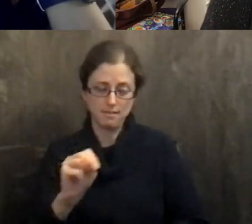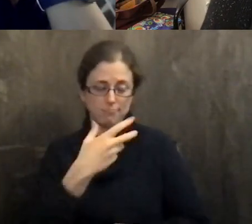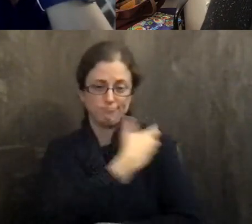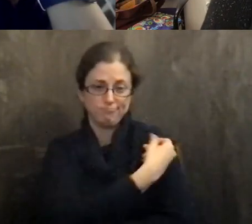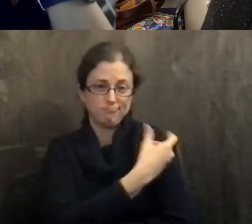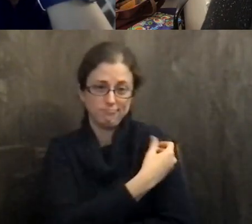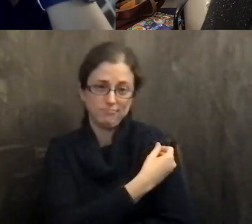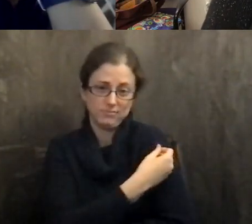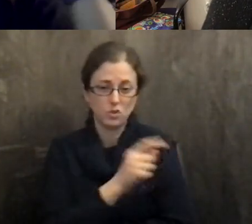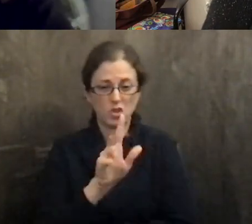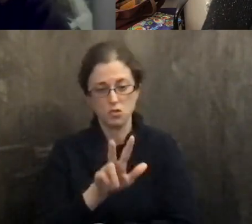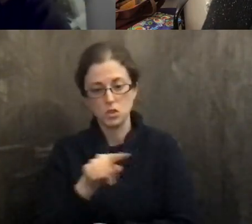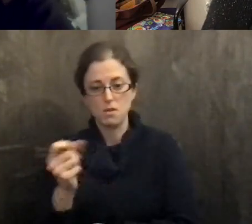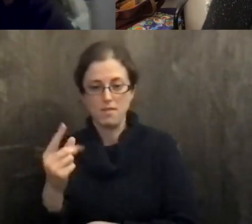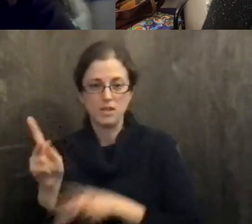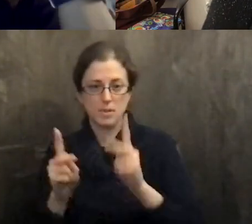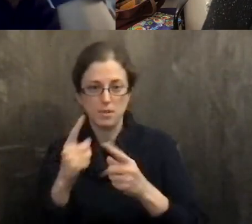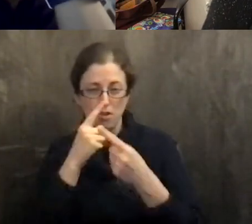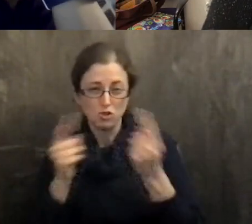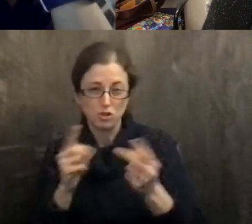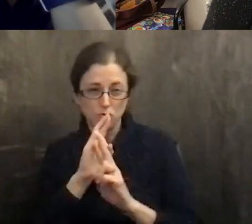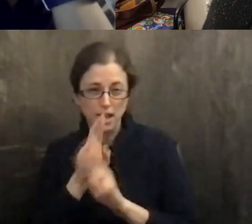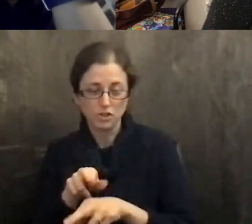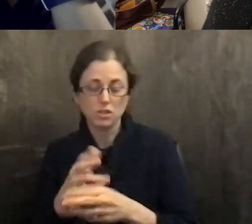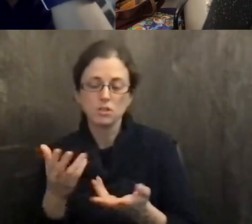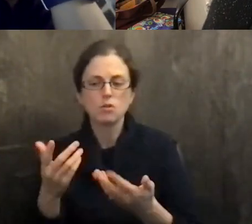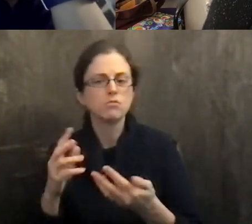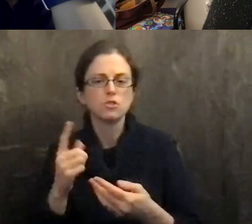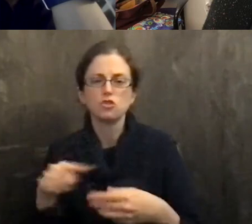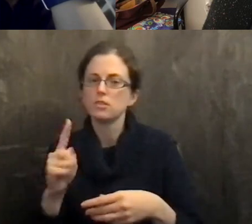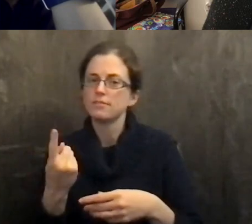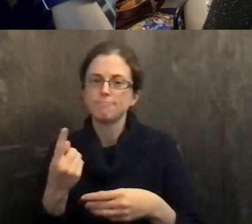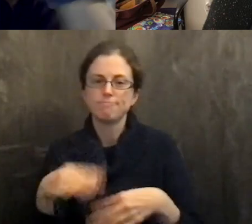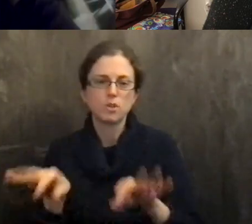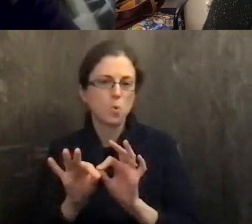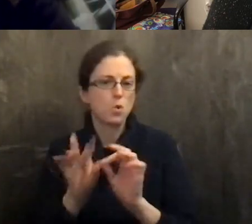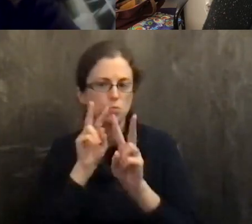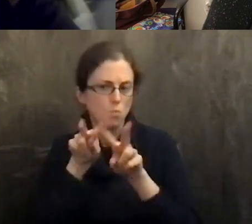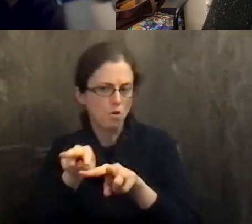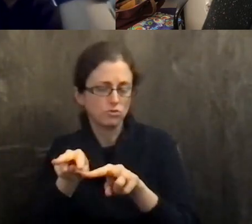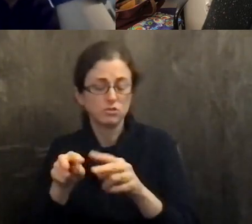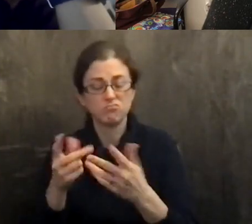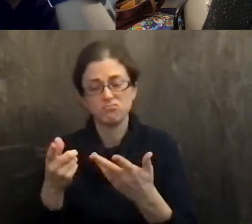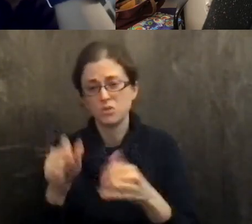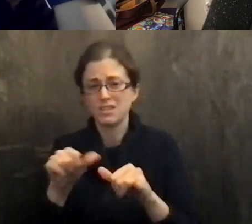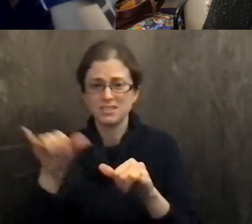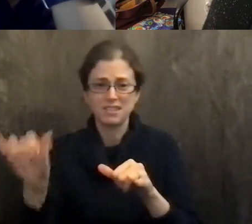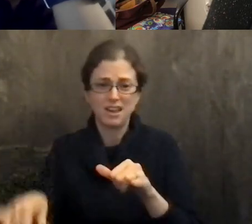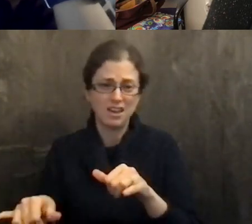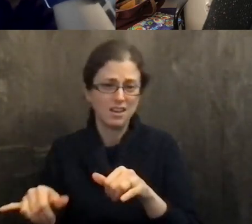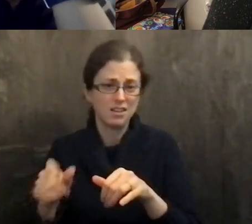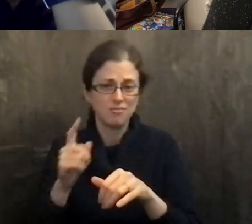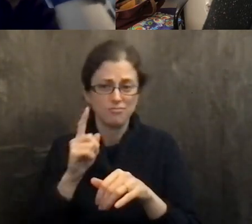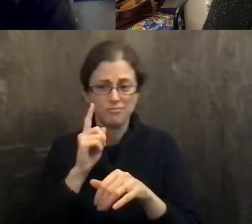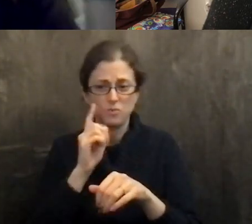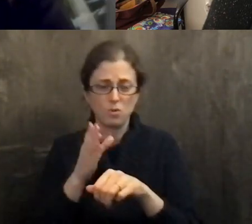you're observed. You can stick around for longer than your prescribed 15 minutes if you're worried. You can bring your EpiPen on you if you're really,